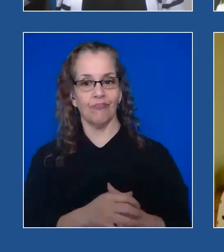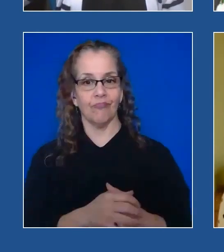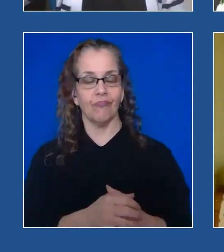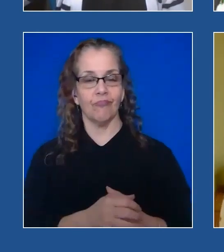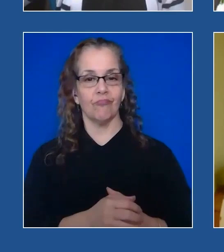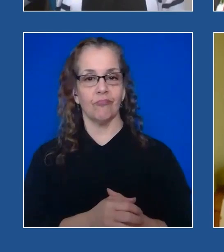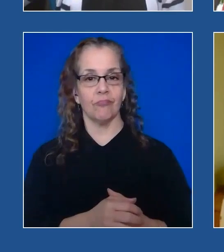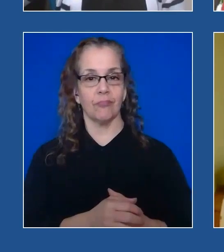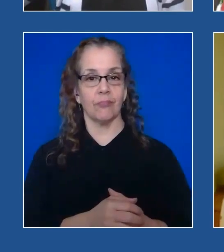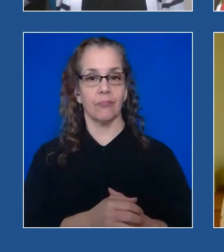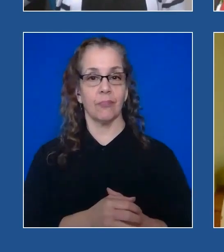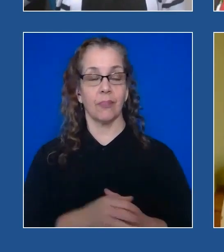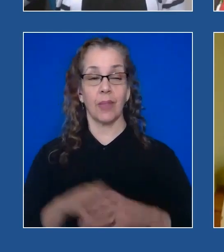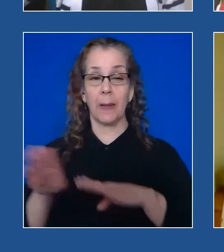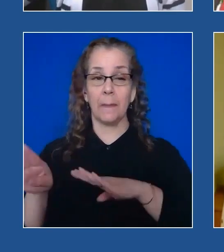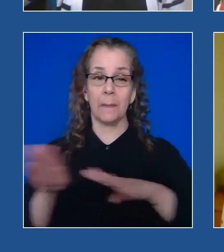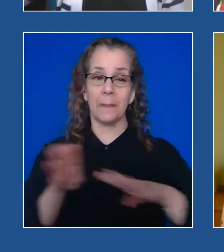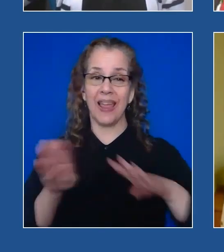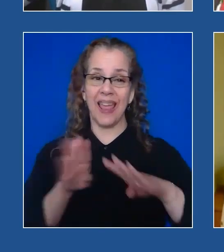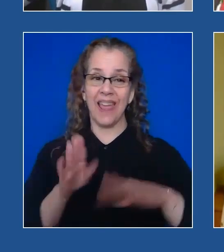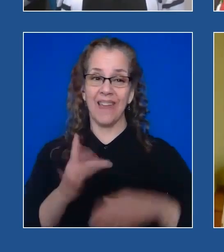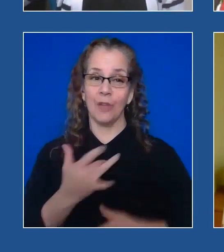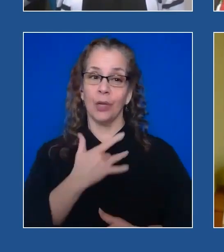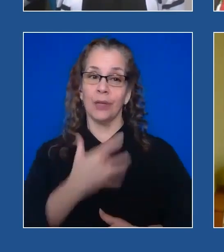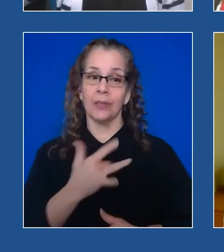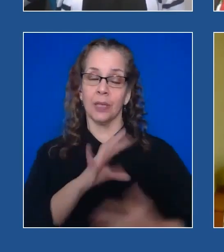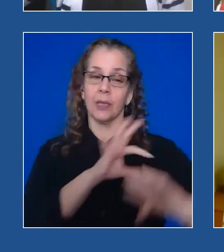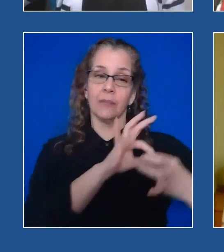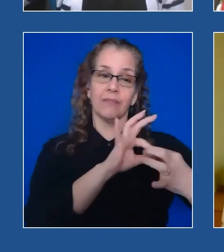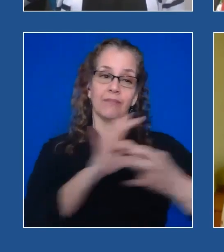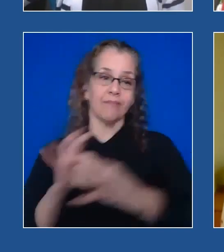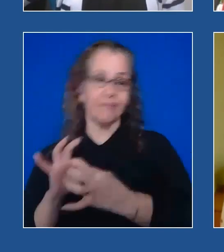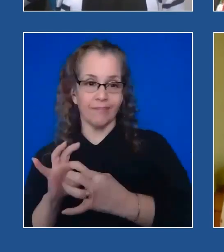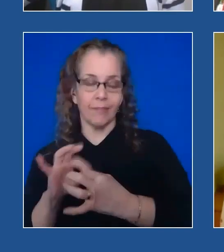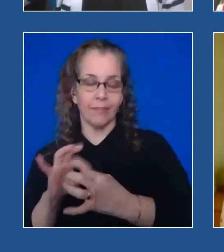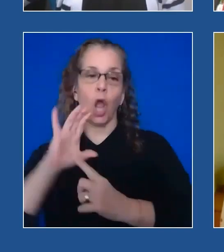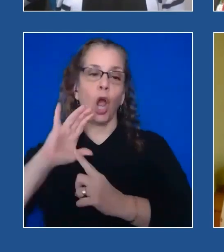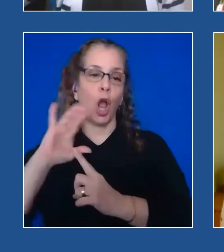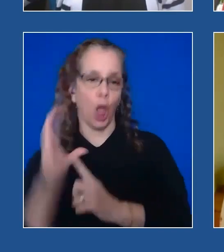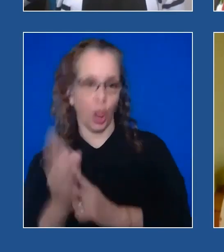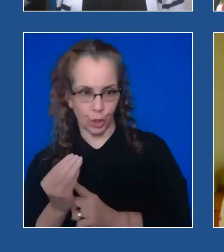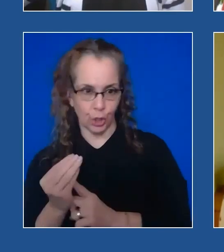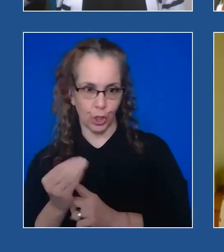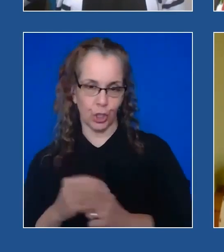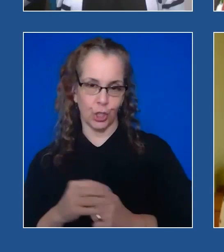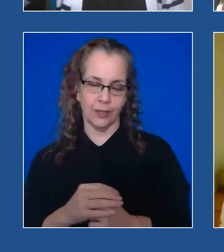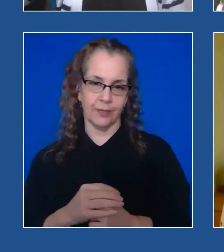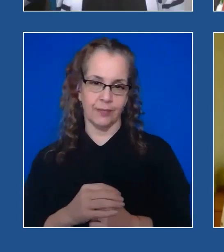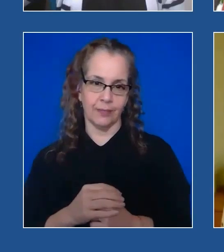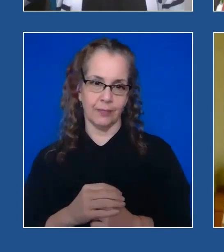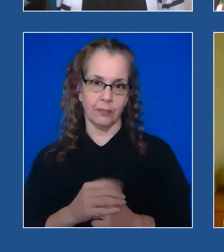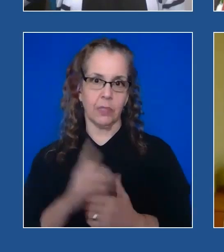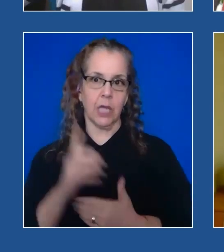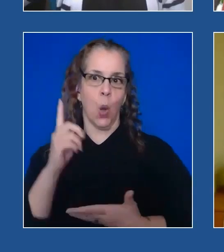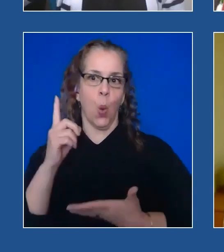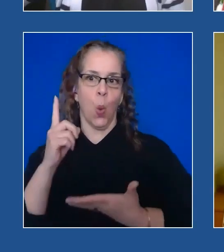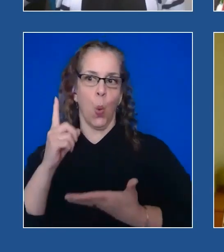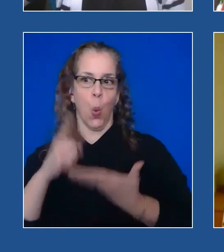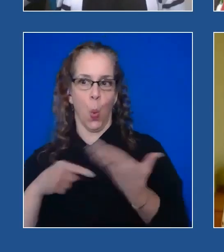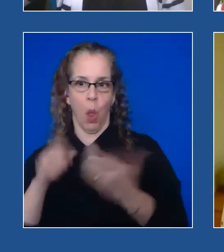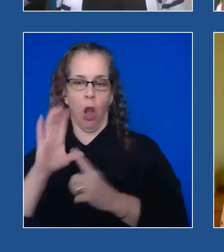behaviors are anchored in culture and socialization and what is sanctioned and not sanctioned for